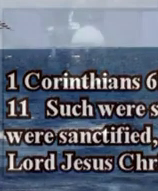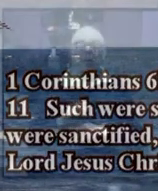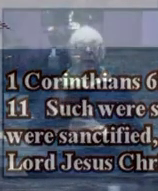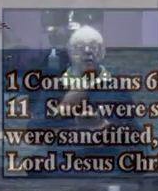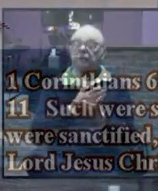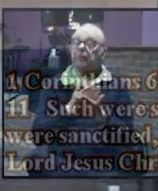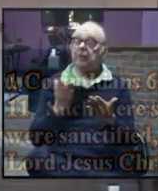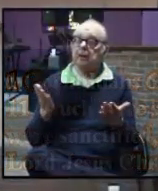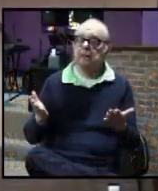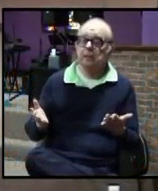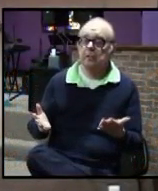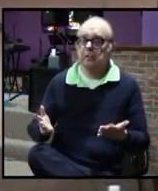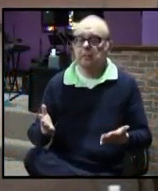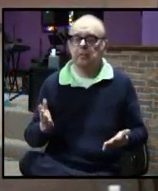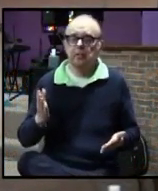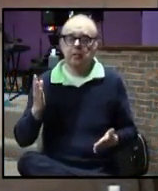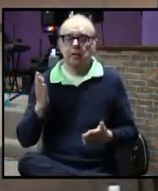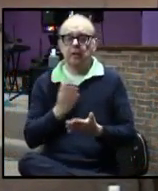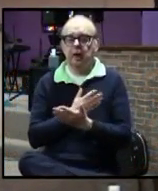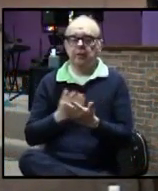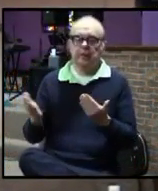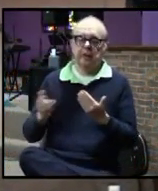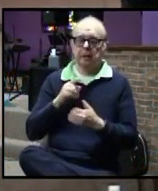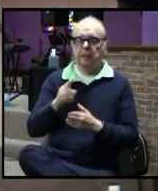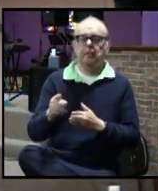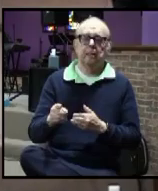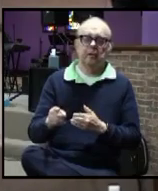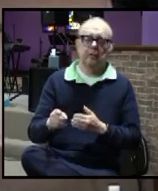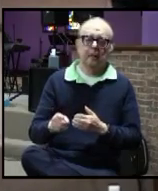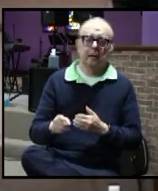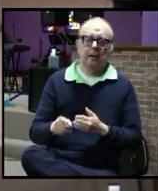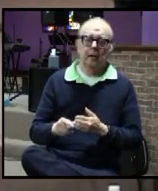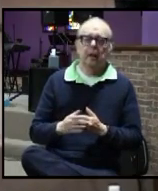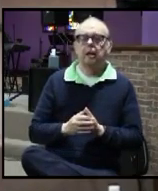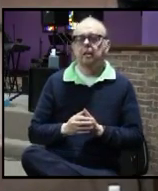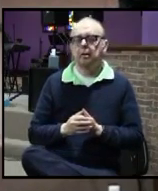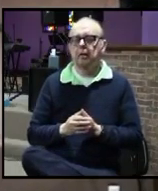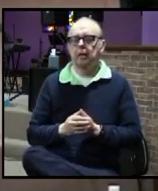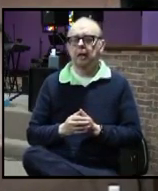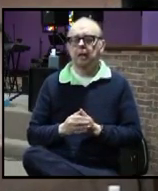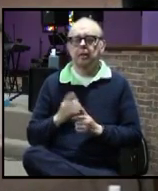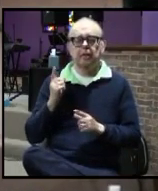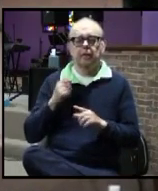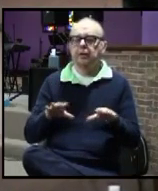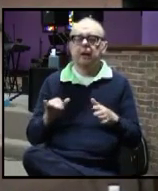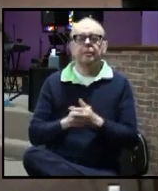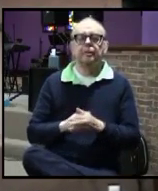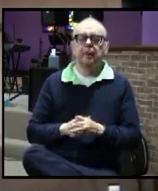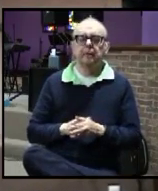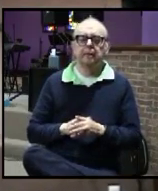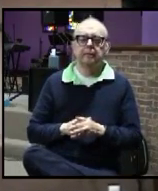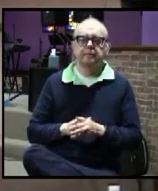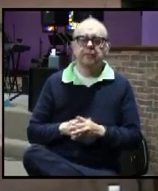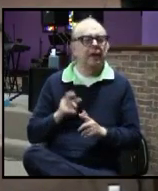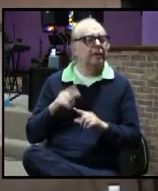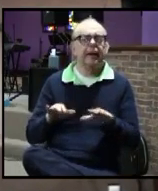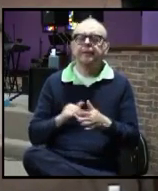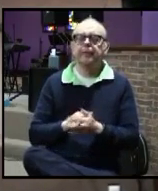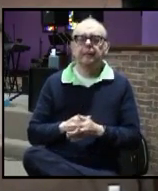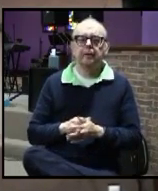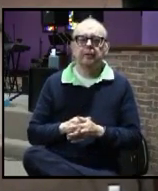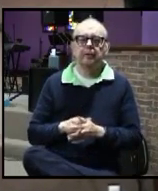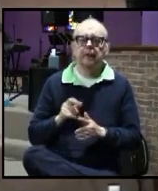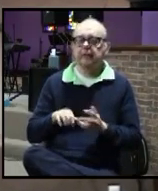Amen. Here's the thing. Everything around you, everything inside of you is going to tell you, you can't do this. You